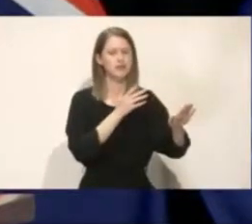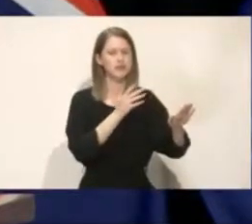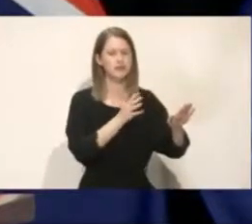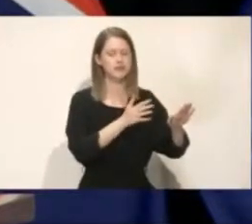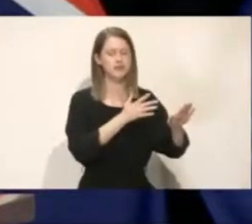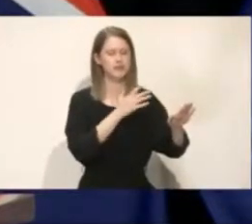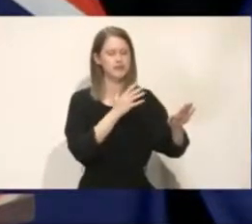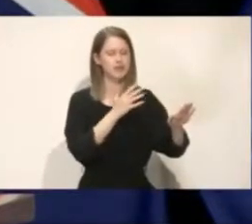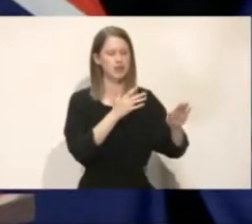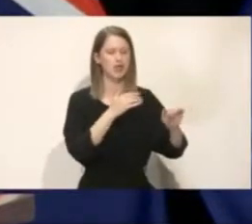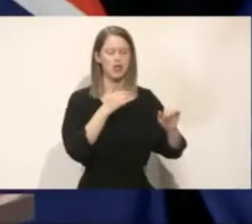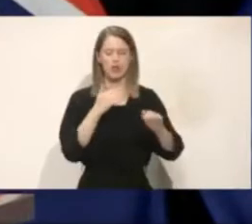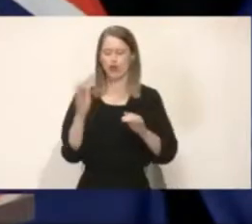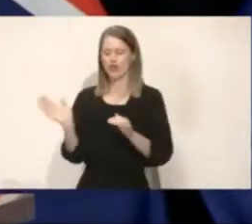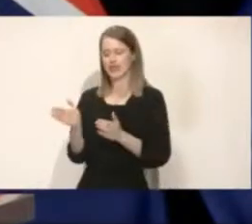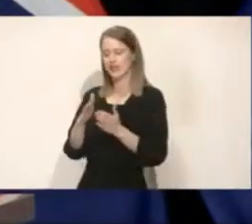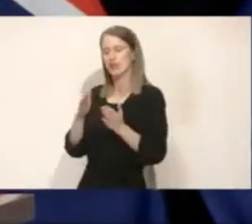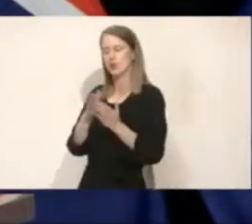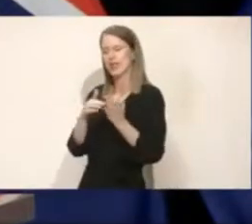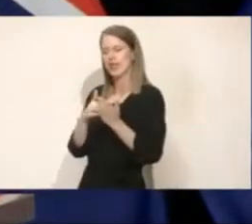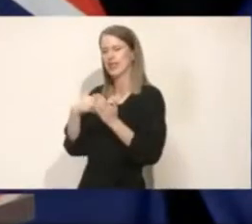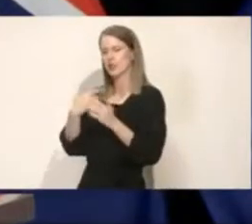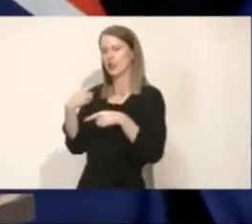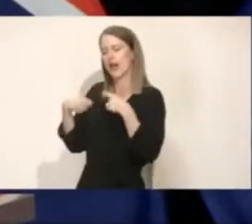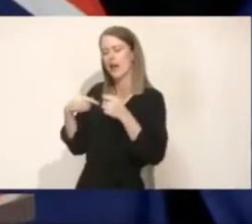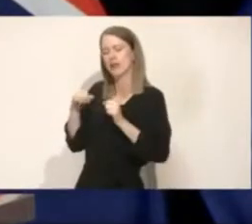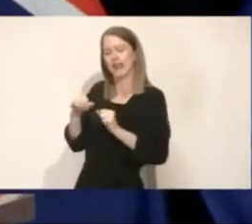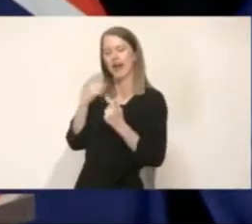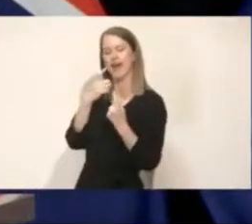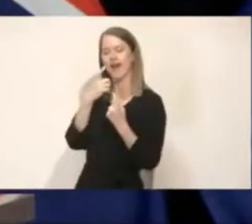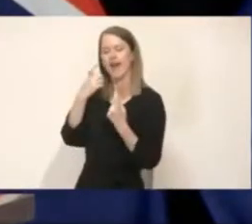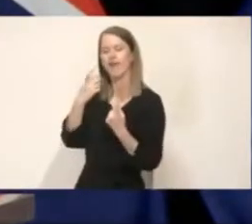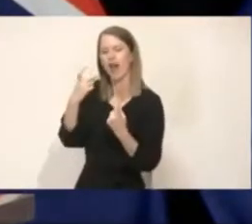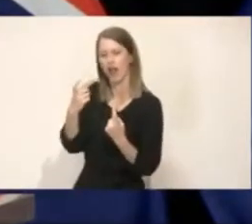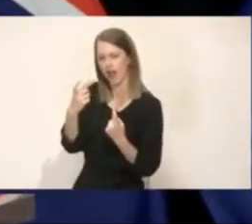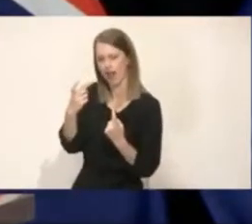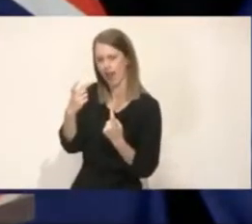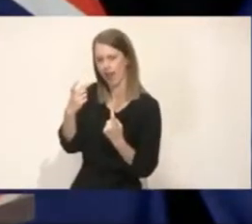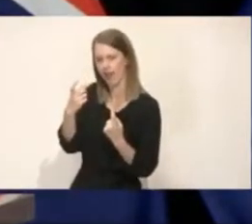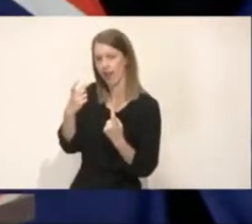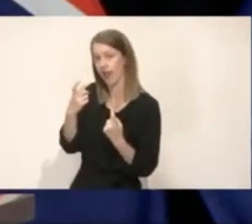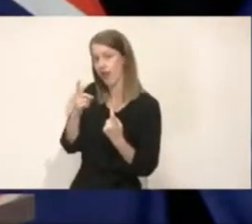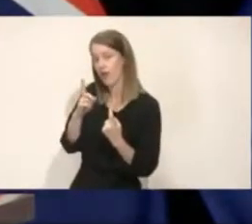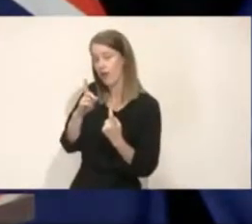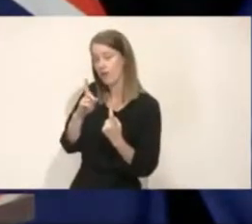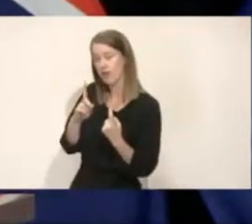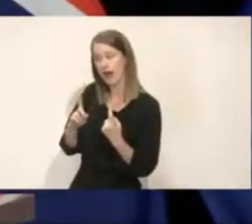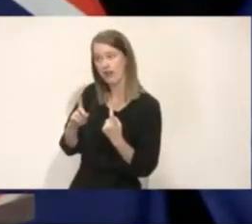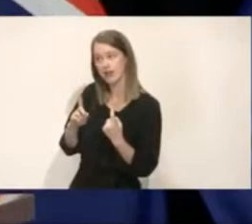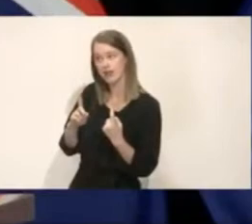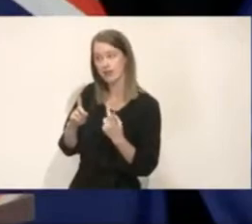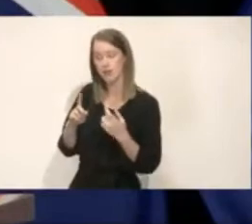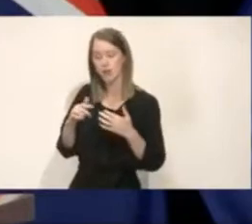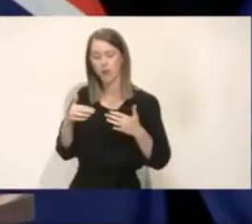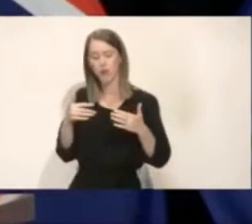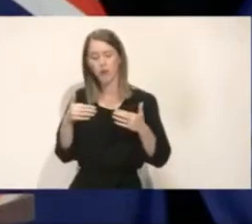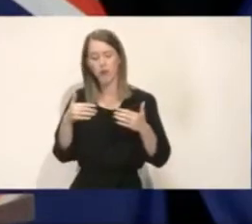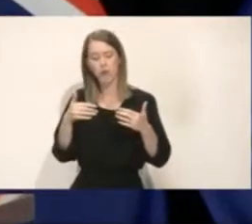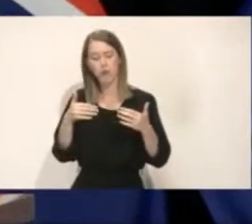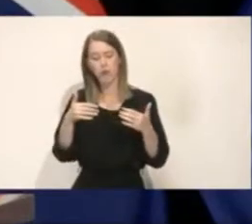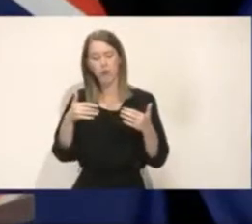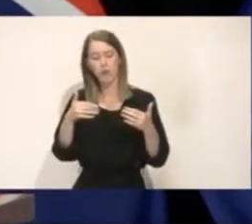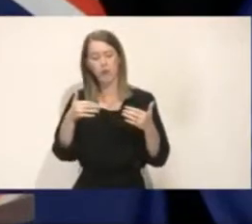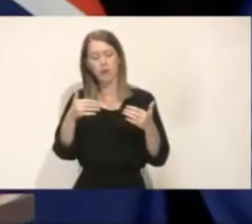of protection for the rest of the country as well, just as a precaution. But, of course, you know, we will, as we come